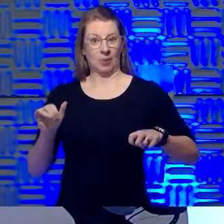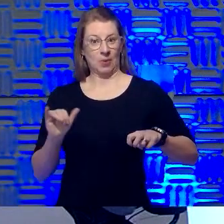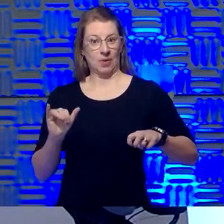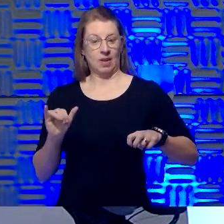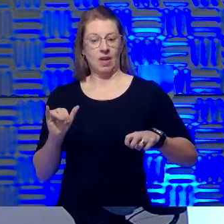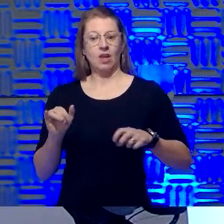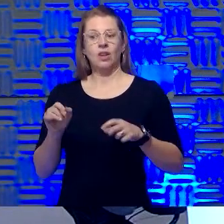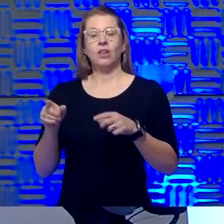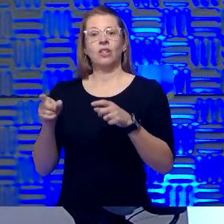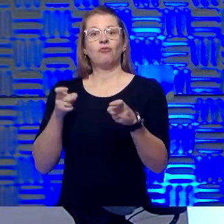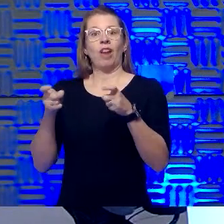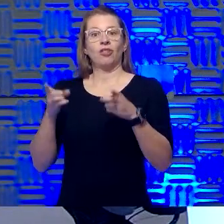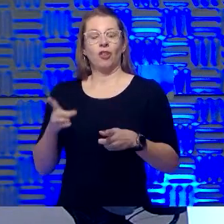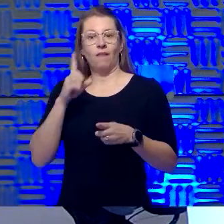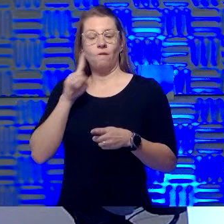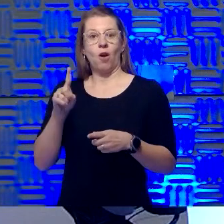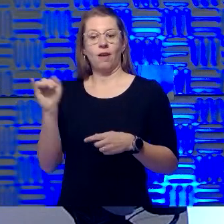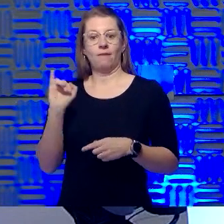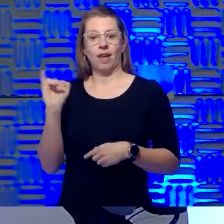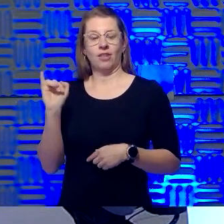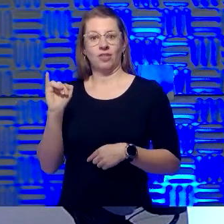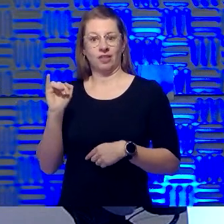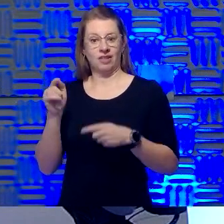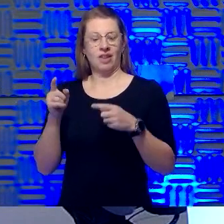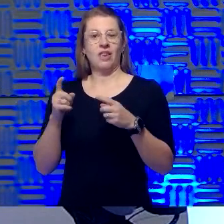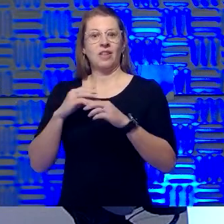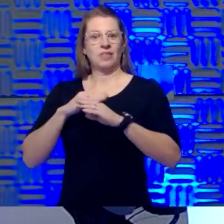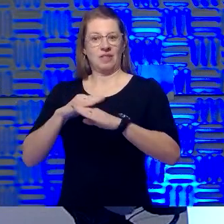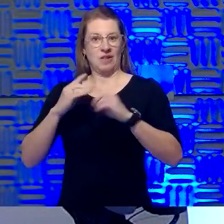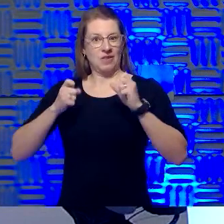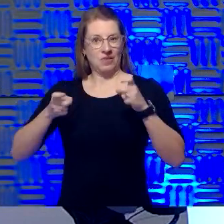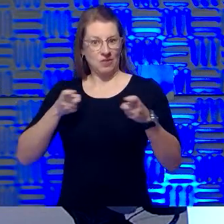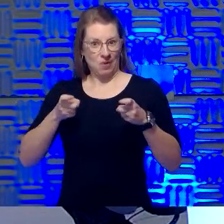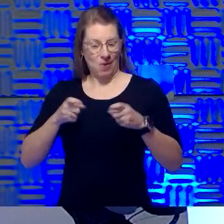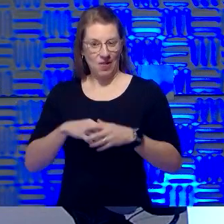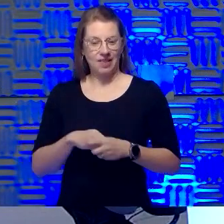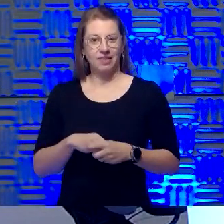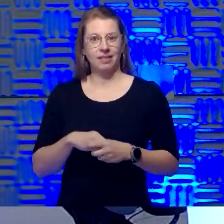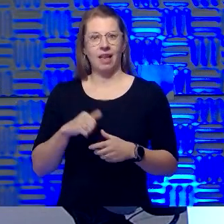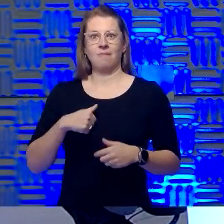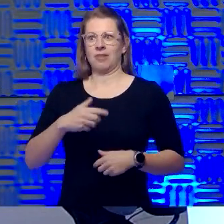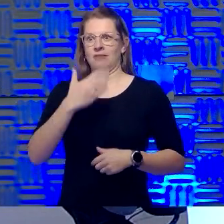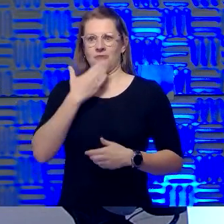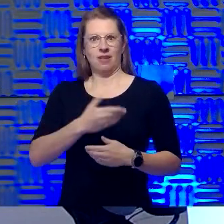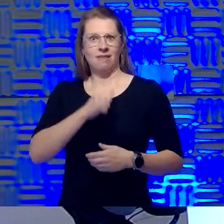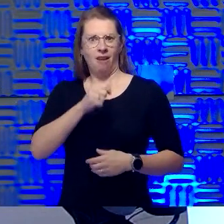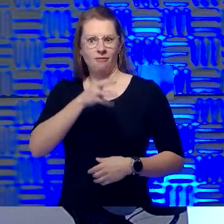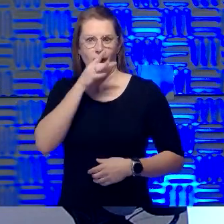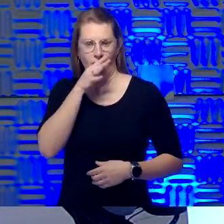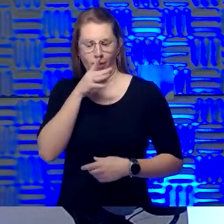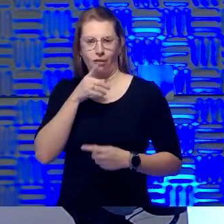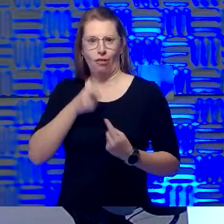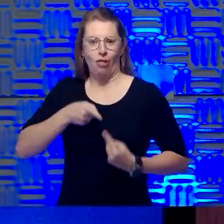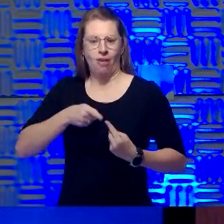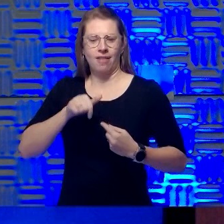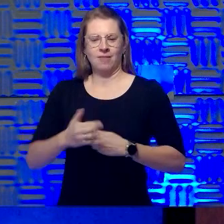of Infection Prevention and Control. I got all the way through this morning without stumbling. That's pretty good. I've been rehearsing last night and this